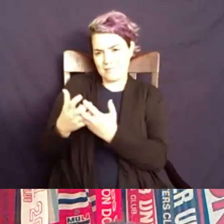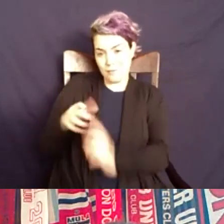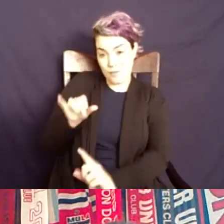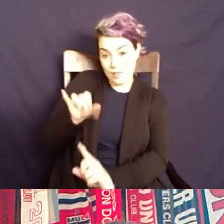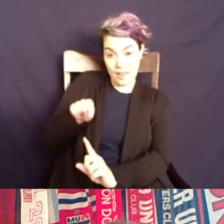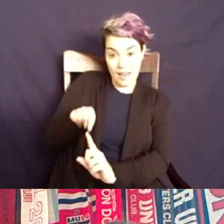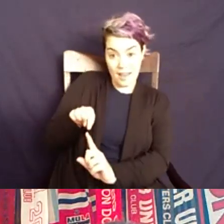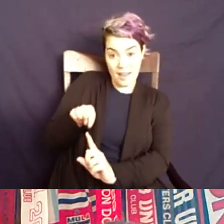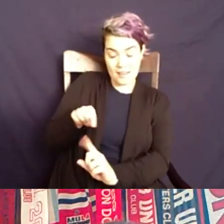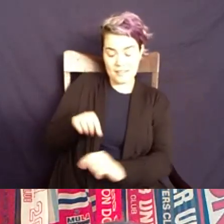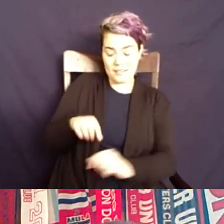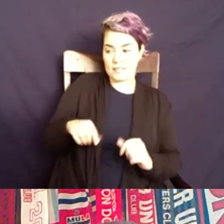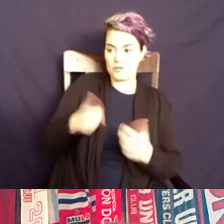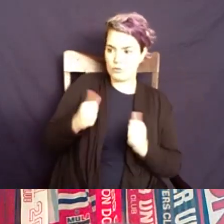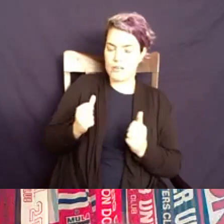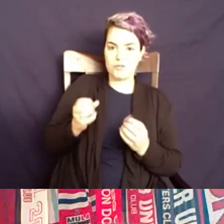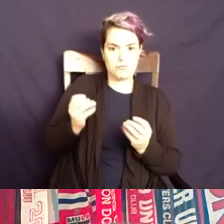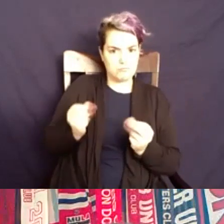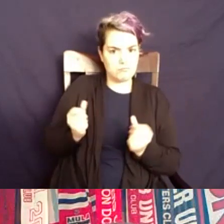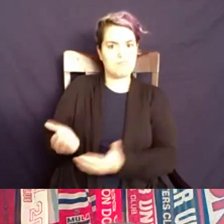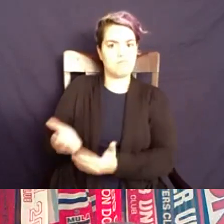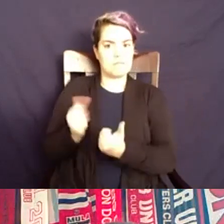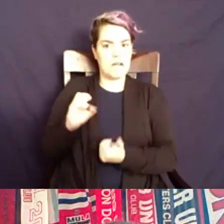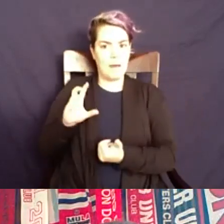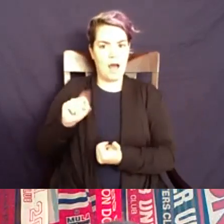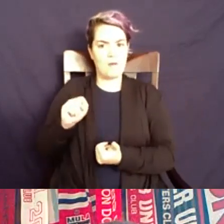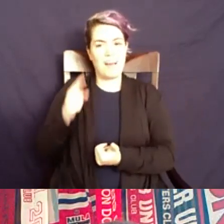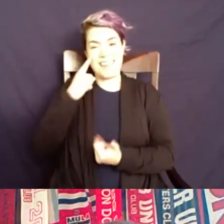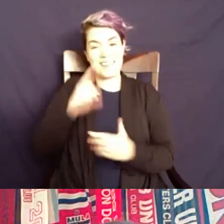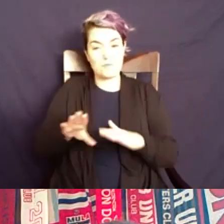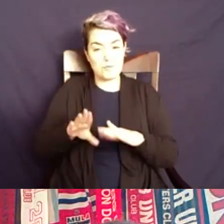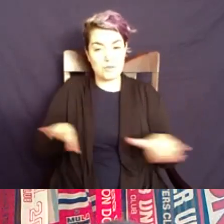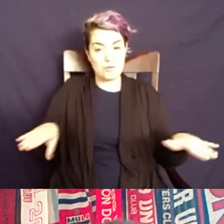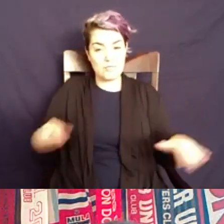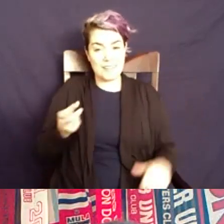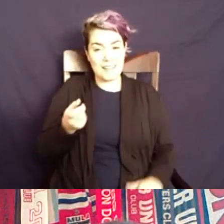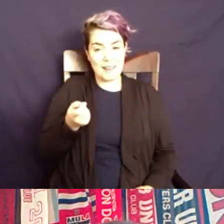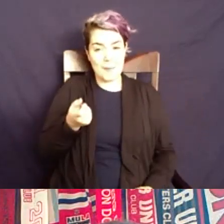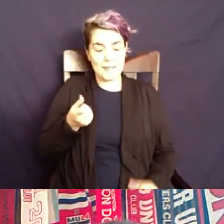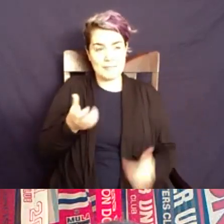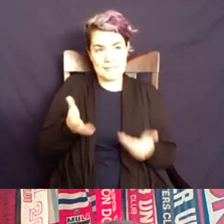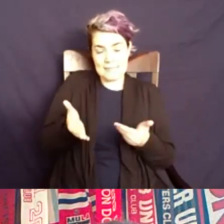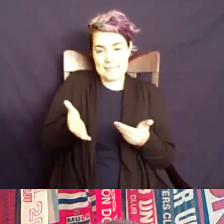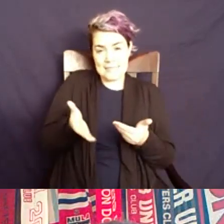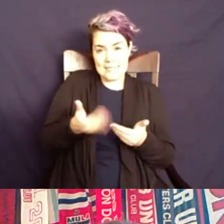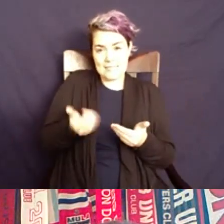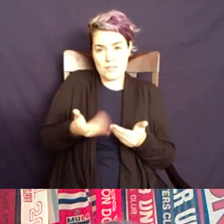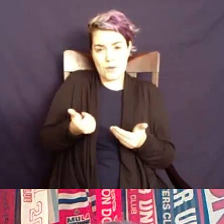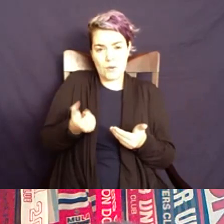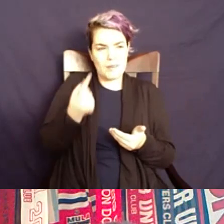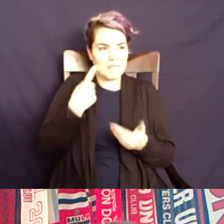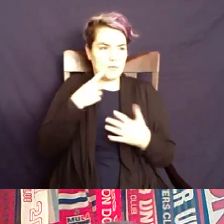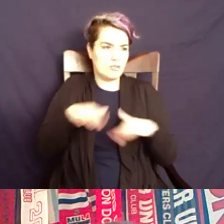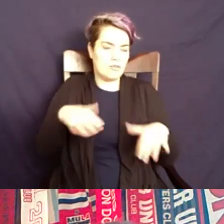people out. I think it's a little bit easier for kids because there is kind of an obligation also